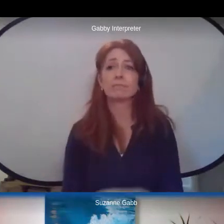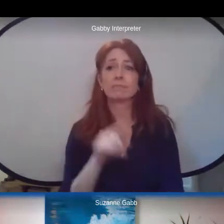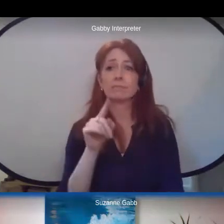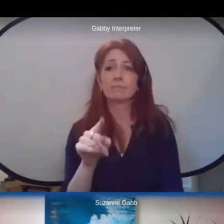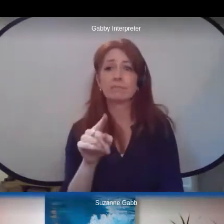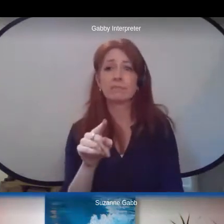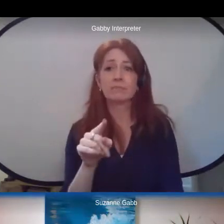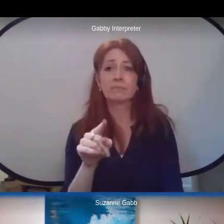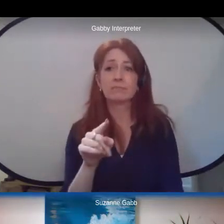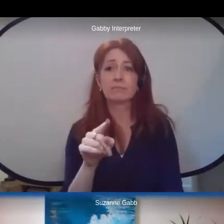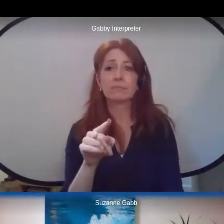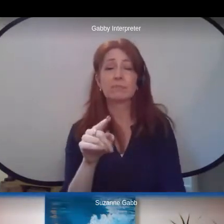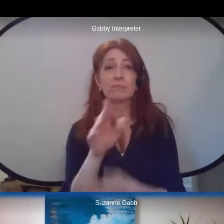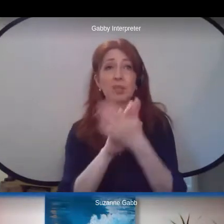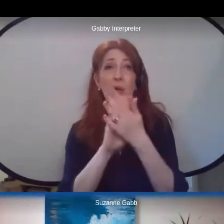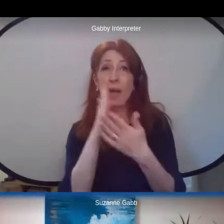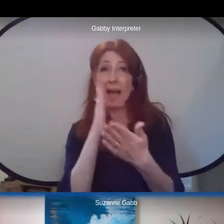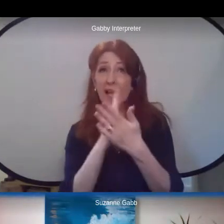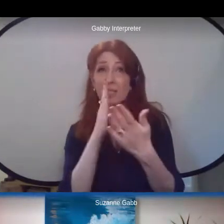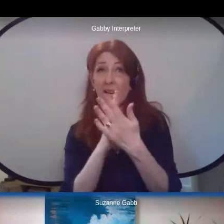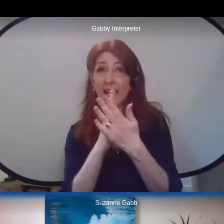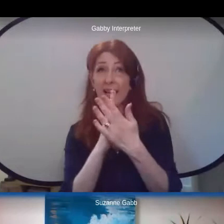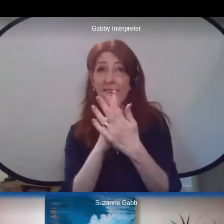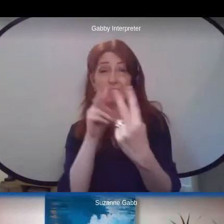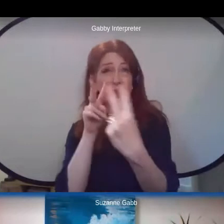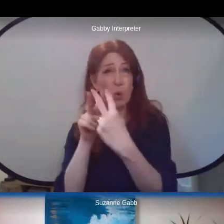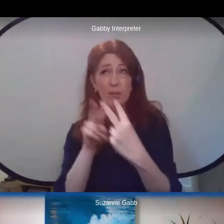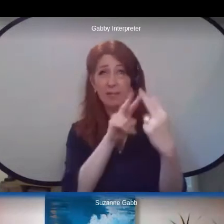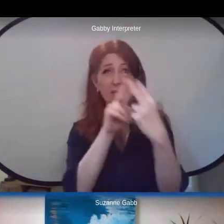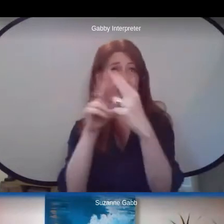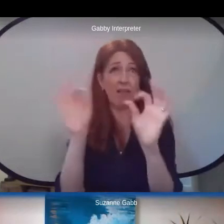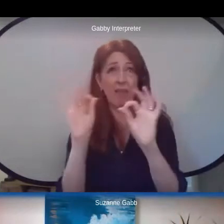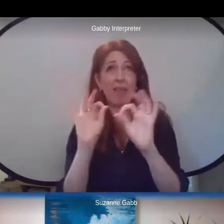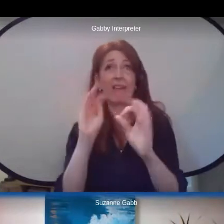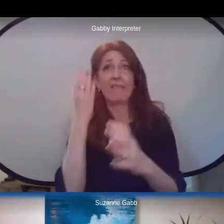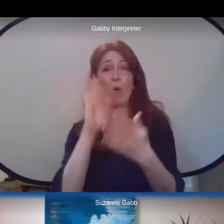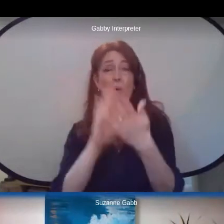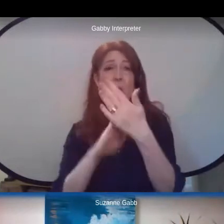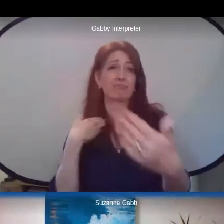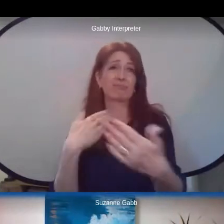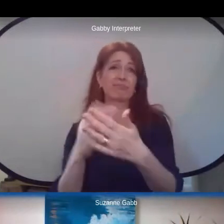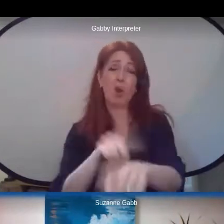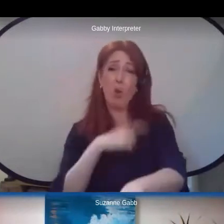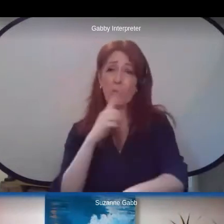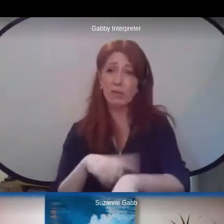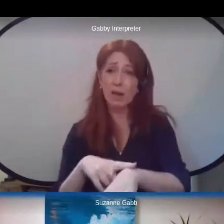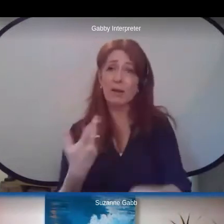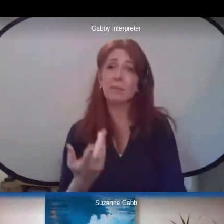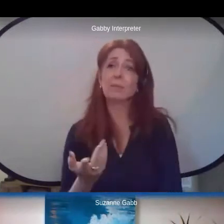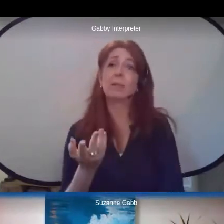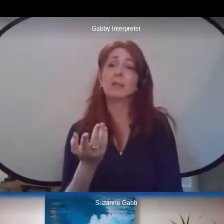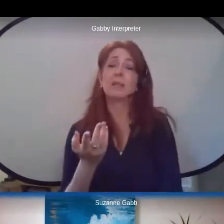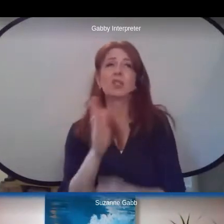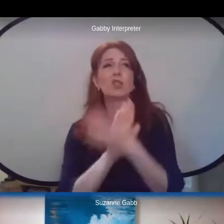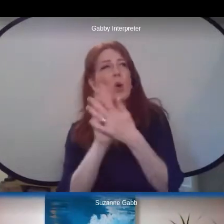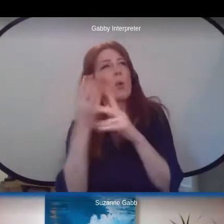for 4 months is a really long time. So a lot of us became really agile in our offering and then